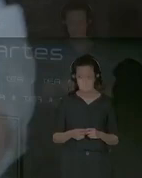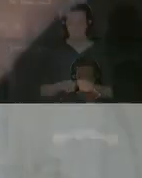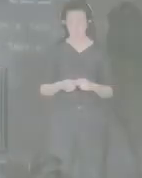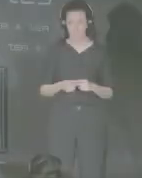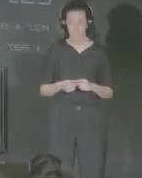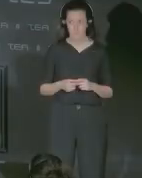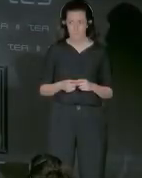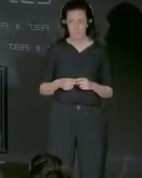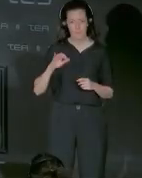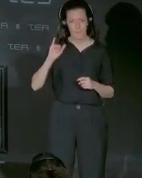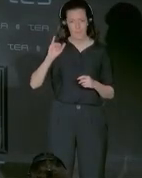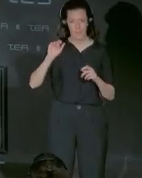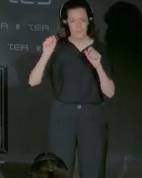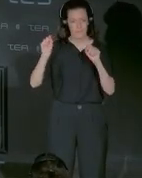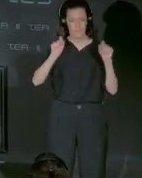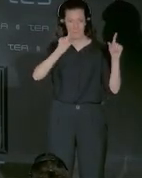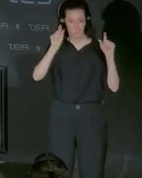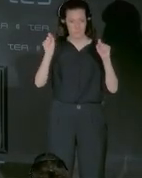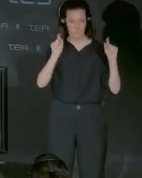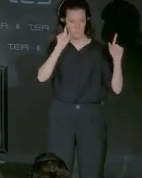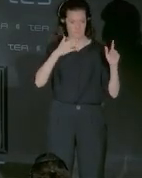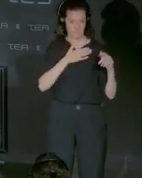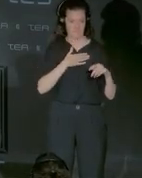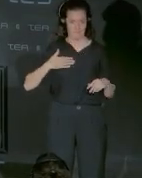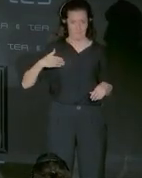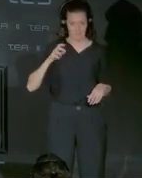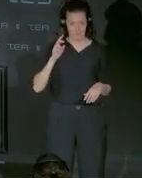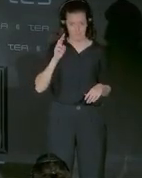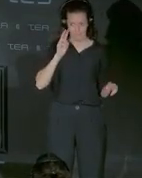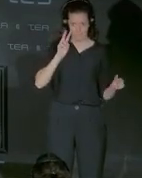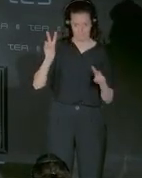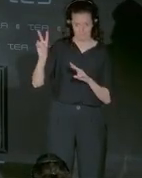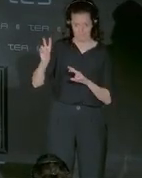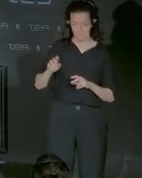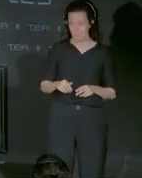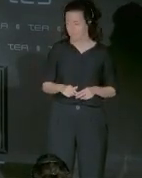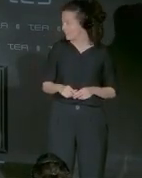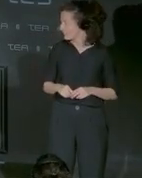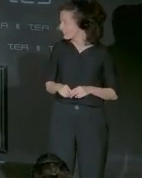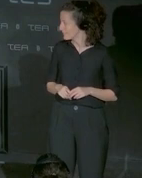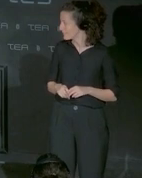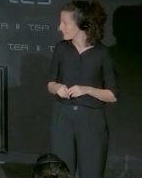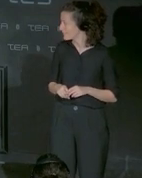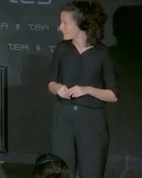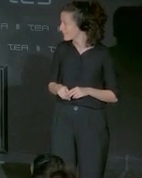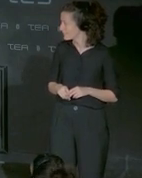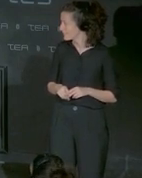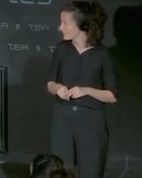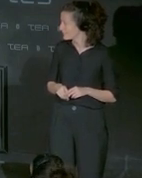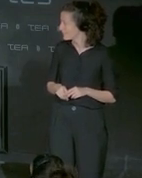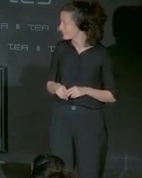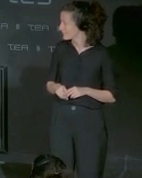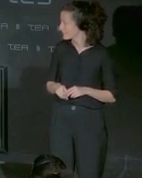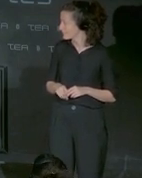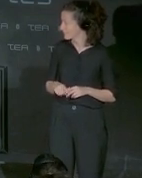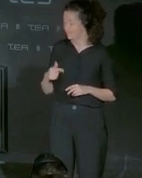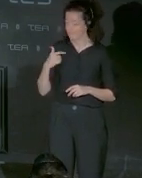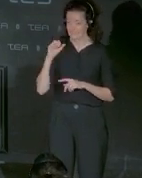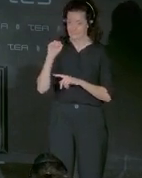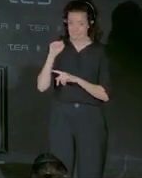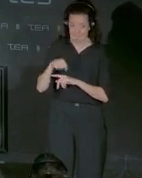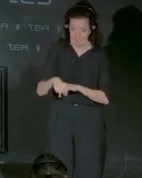really low, the computer. I'm not a tall guy, but still this is pretty low to my standards as well. But you have the clicker in front of you. I